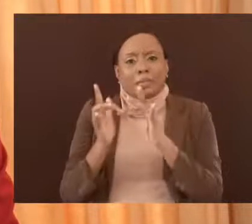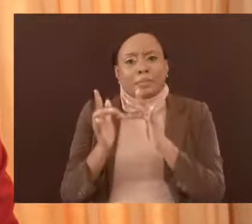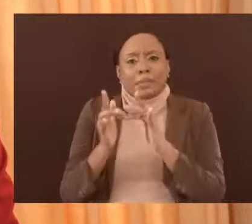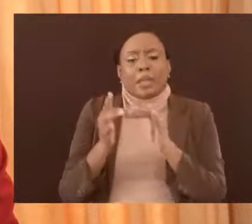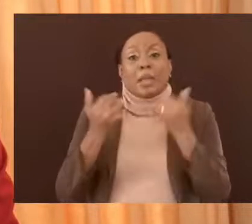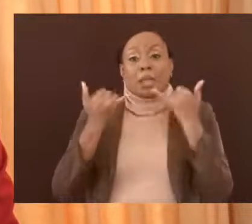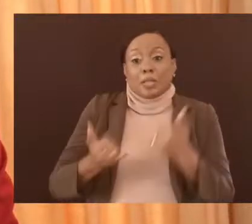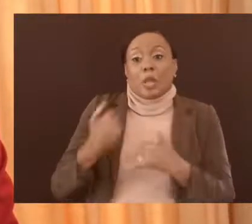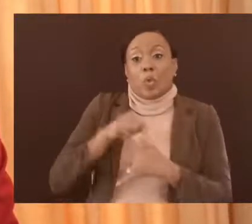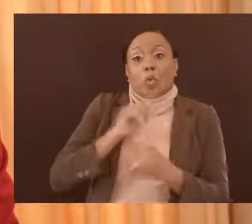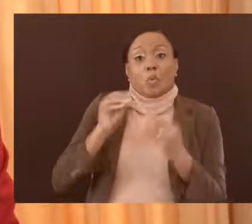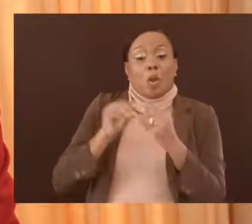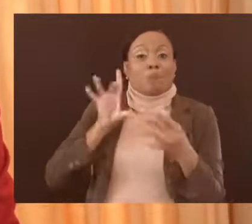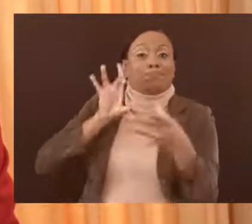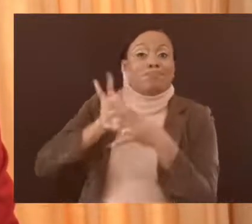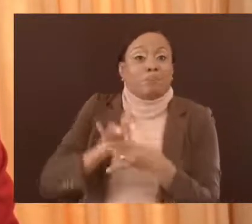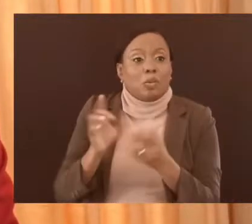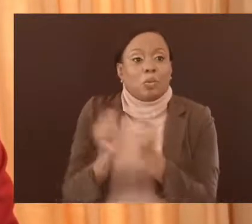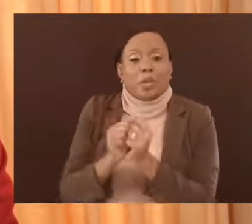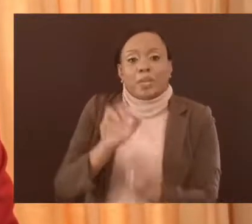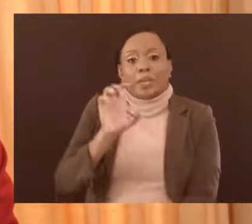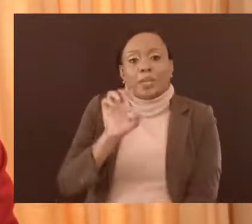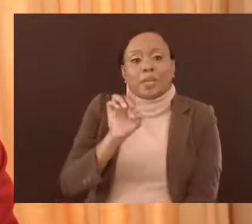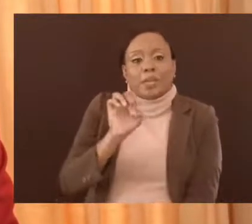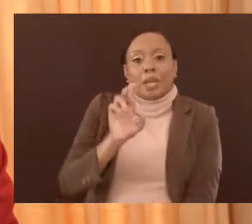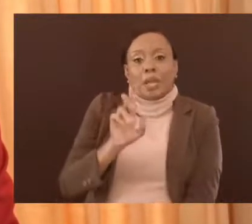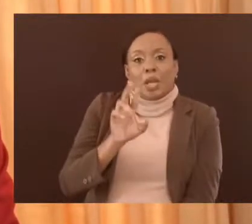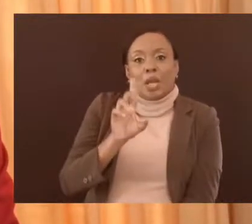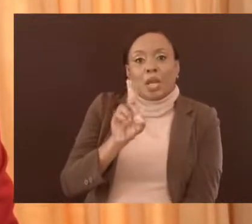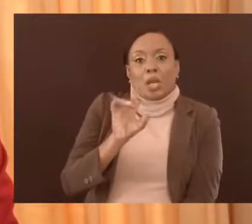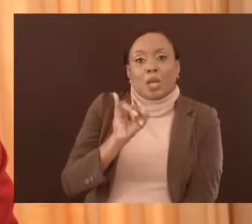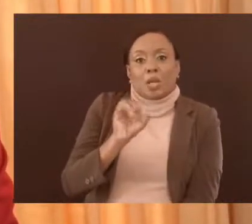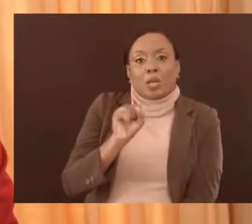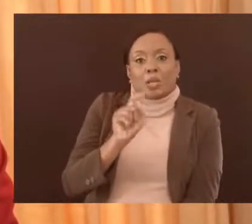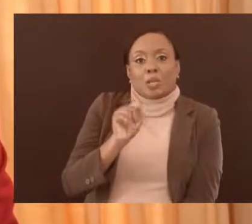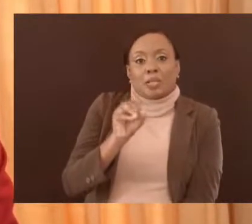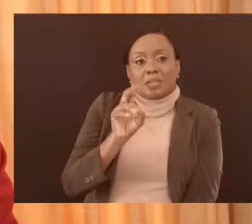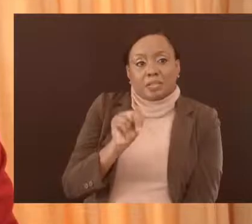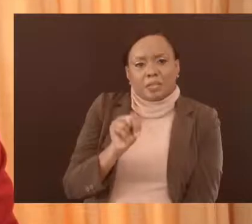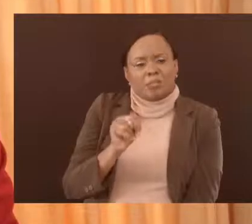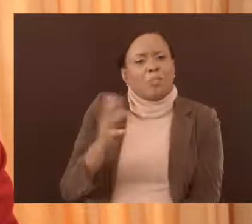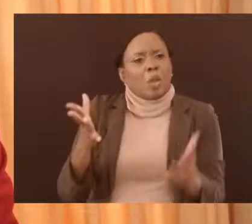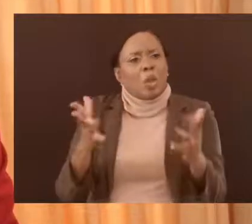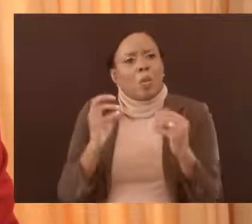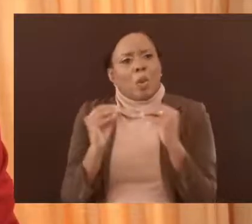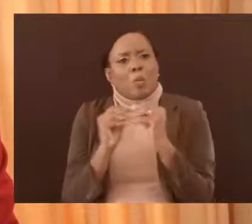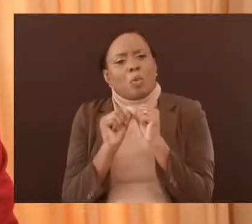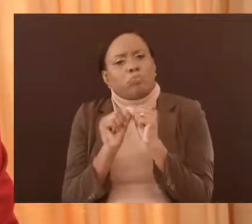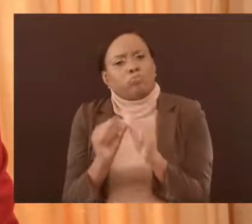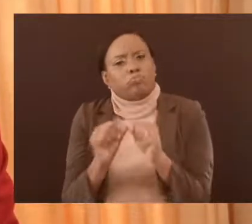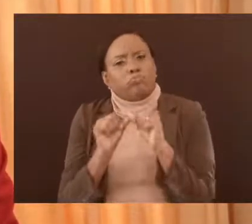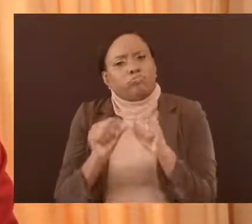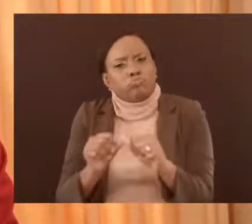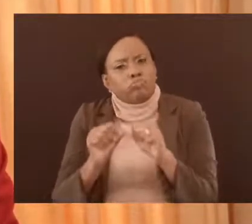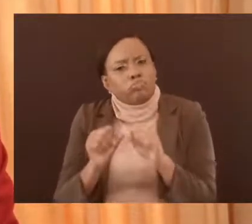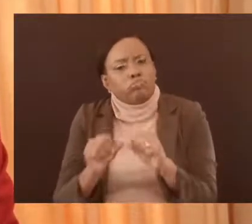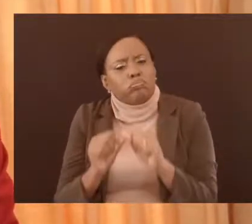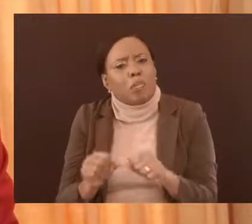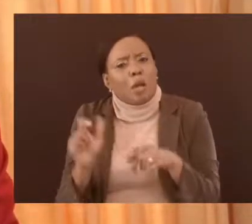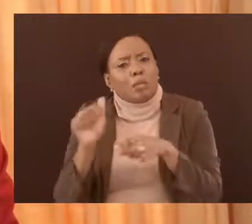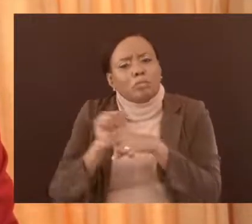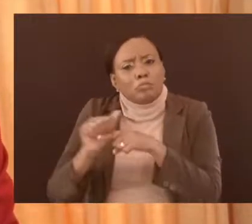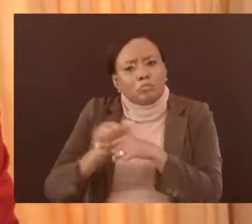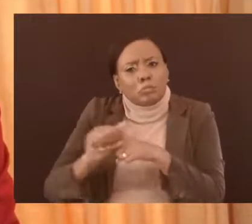Urdistan Teachers Training College to ensure that there's continuous training and development for all of our teachers who are involved